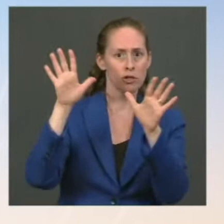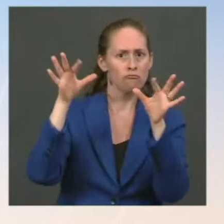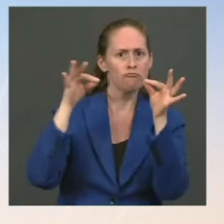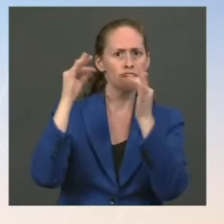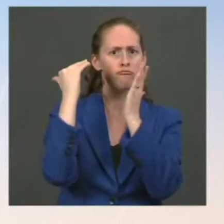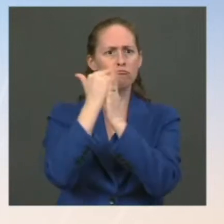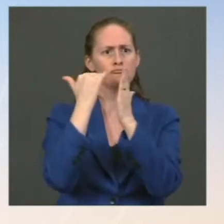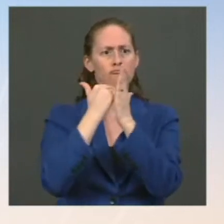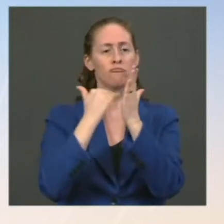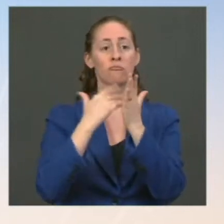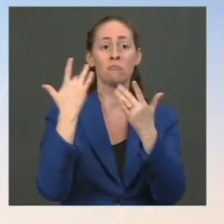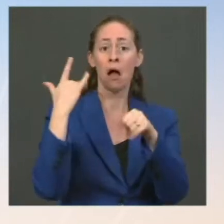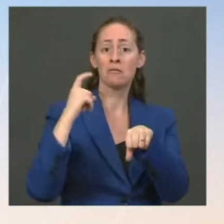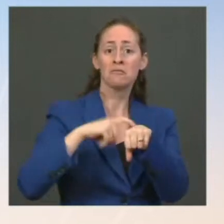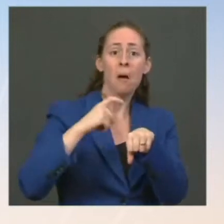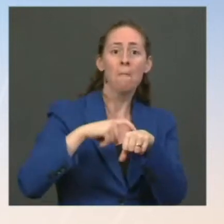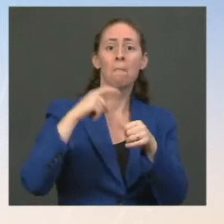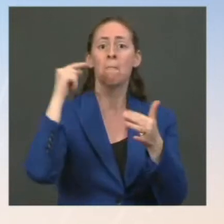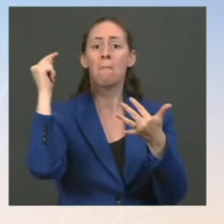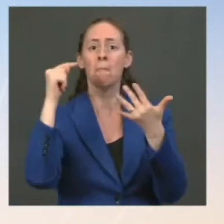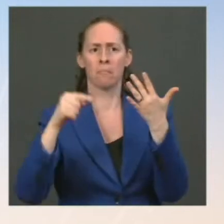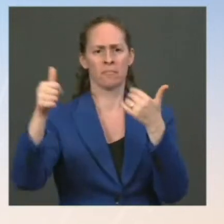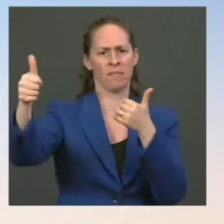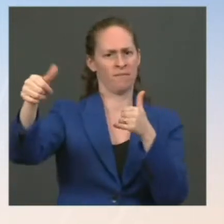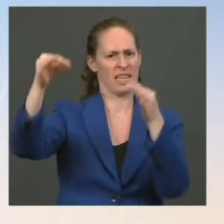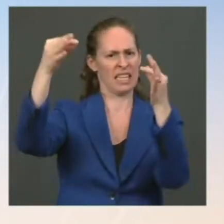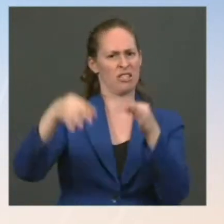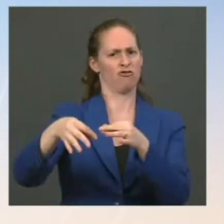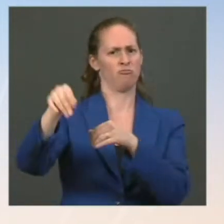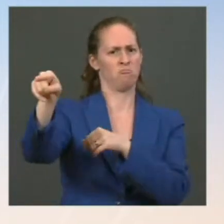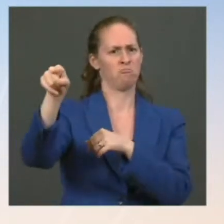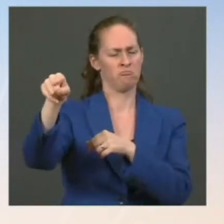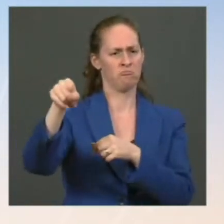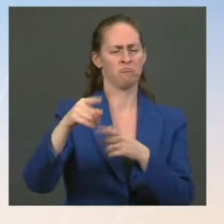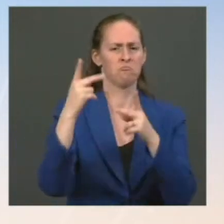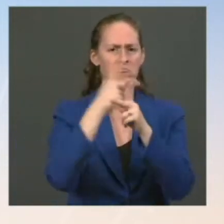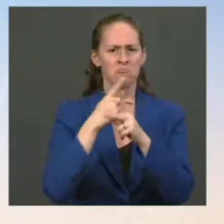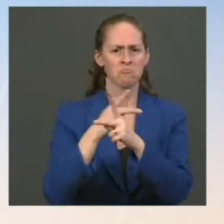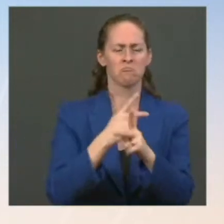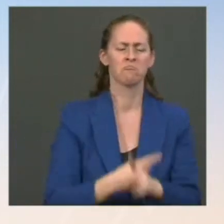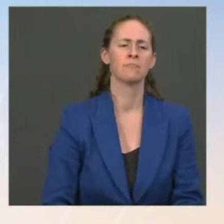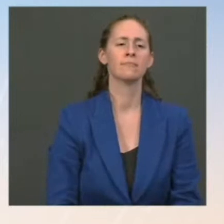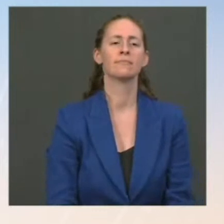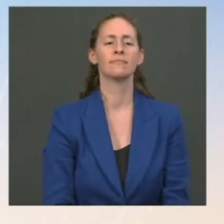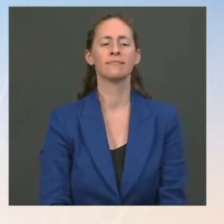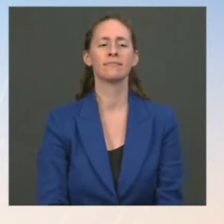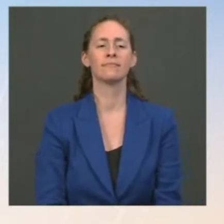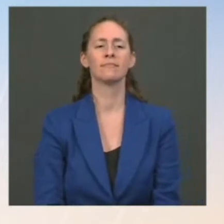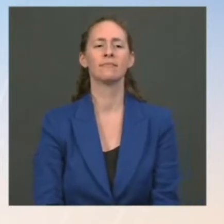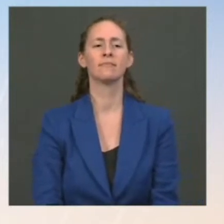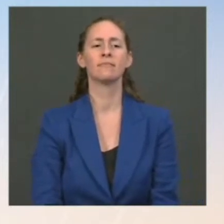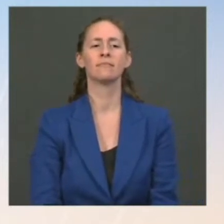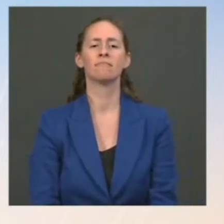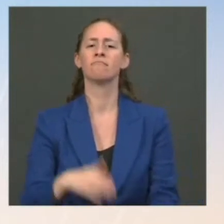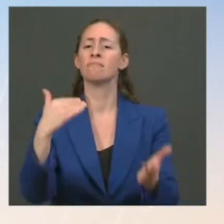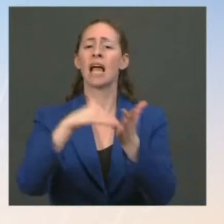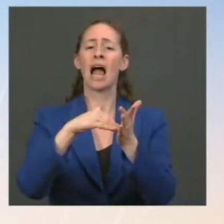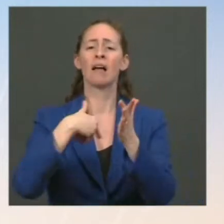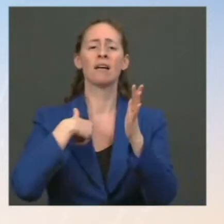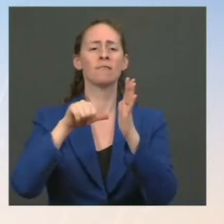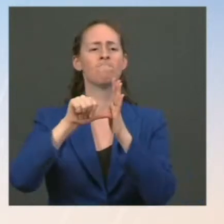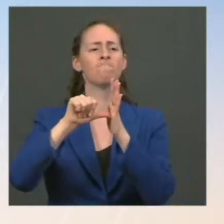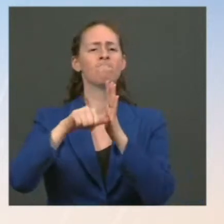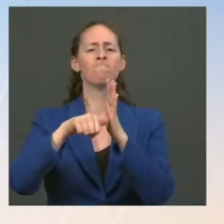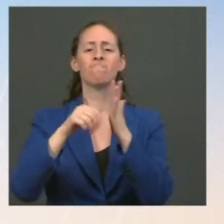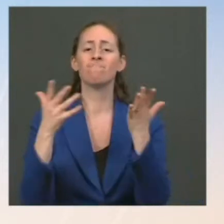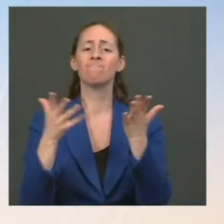to their decision-making process. But I would also reiterate that we are still